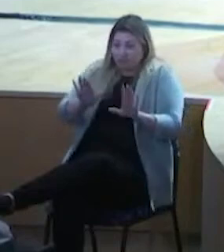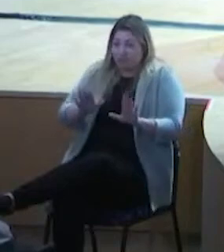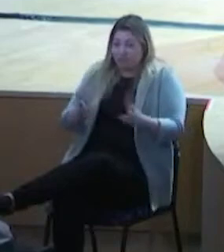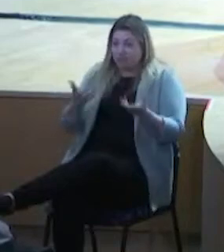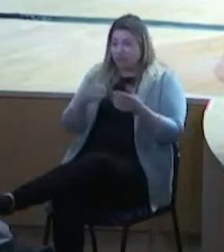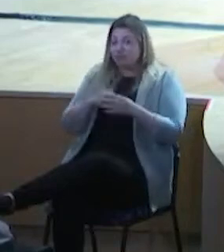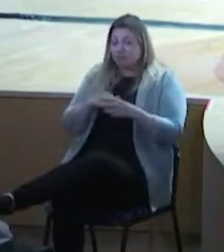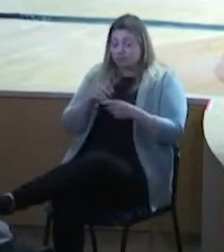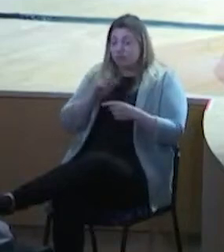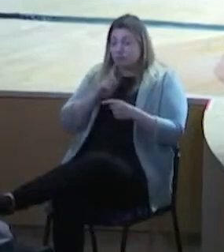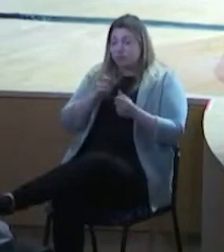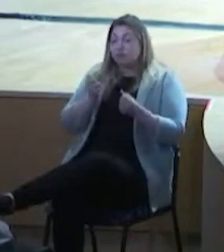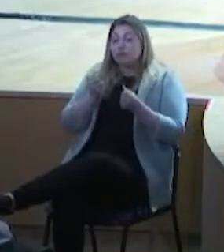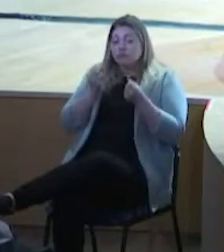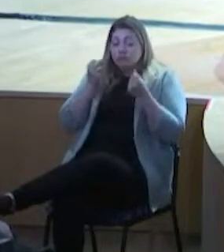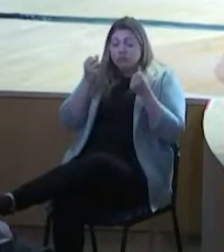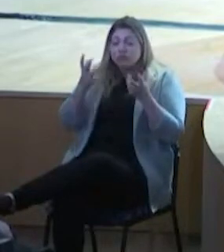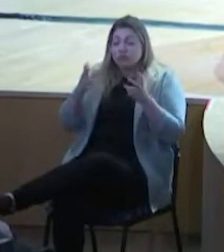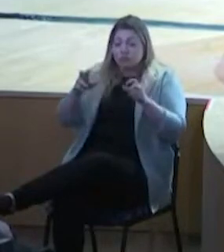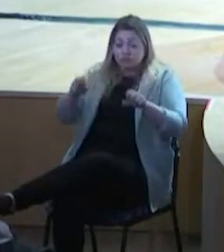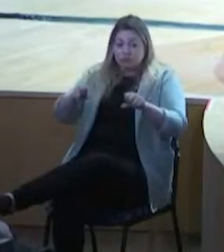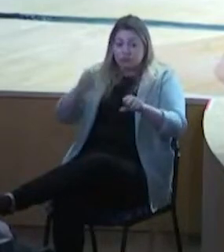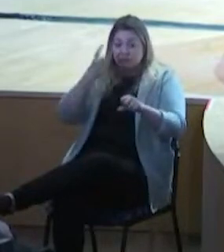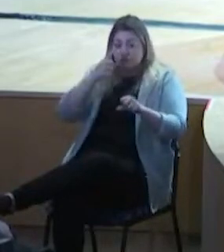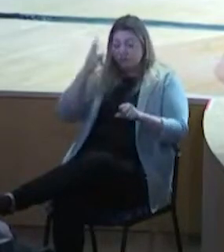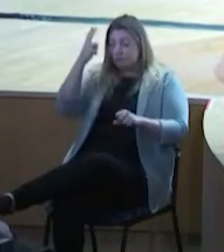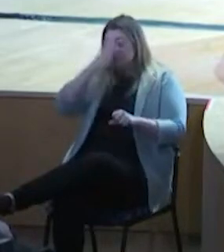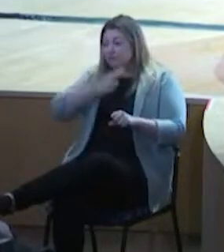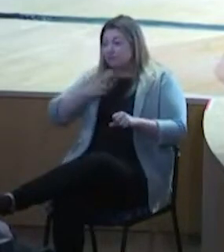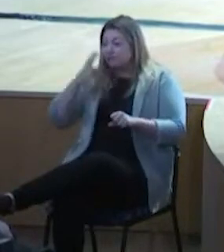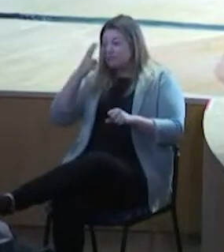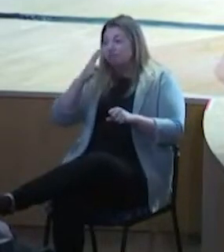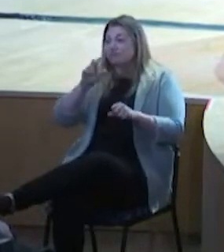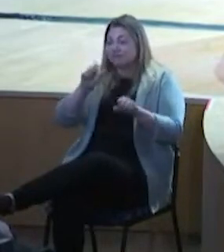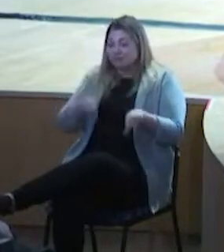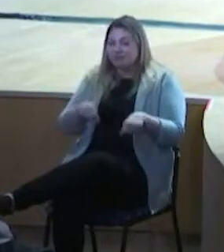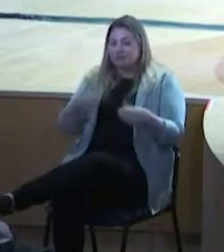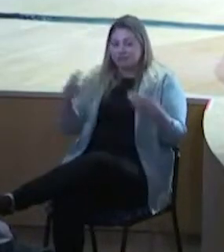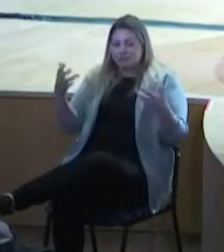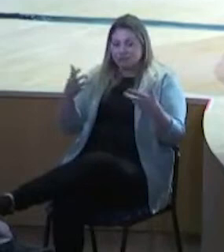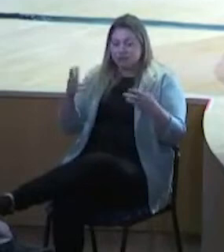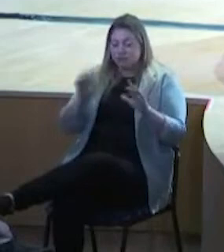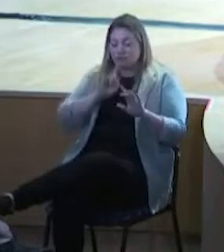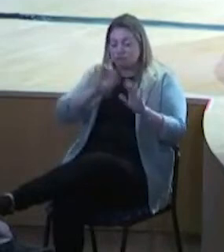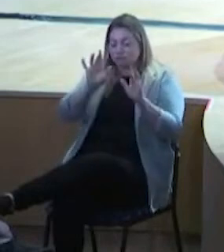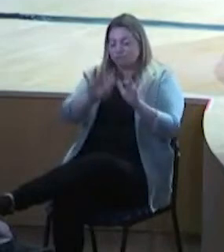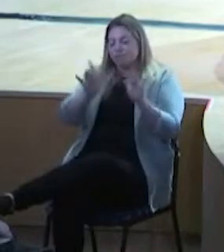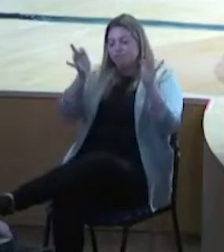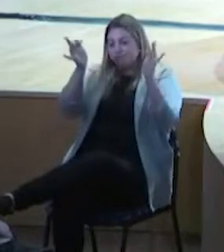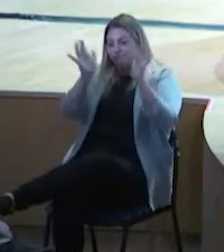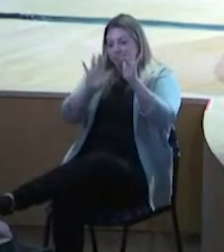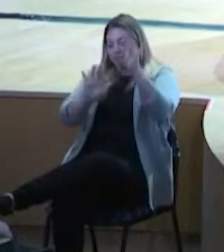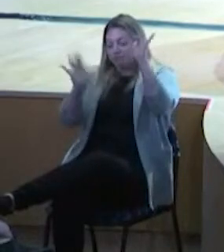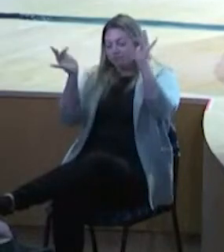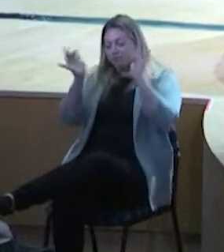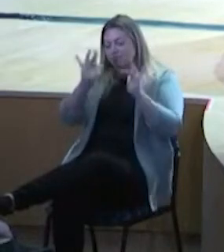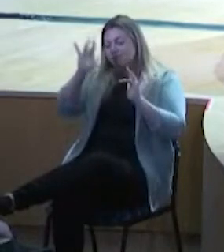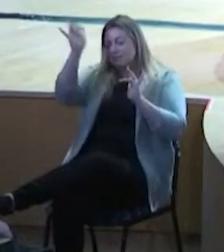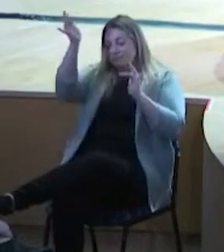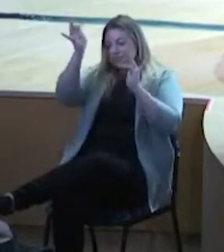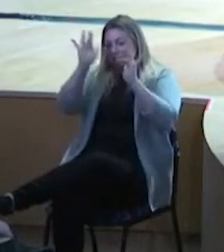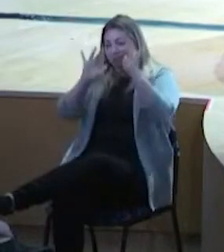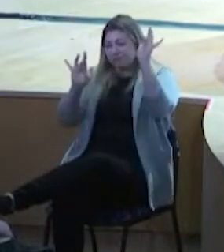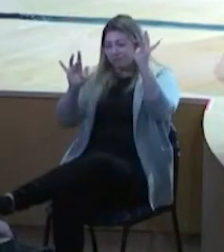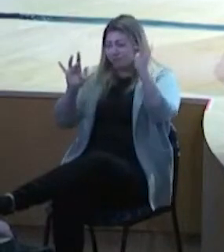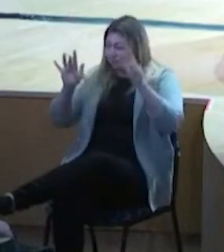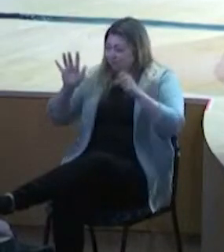know, there's so much potential for Hawaii to be this shining star in this large